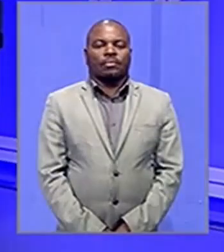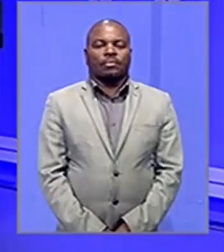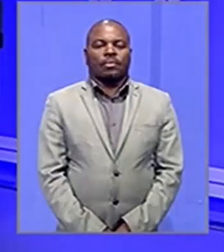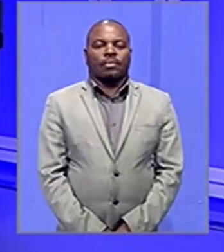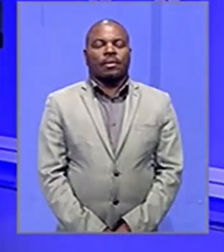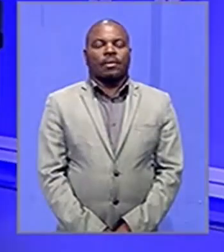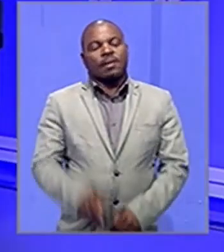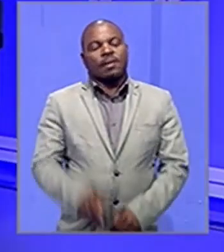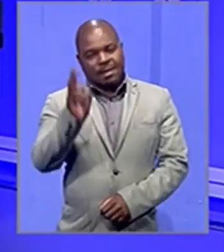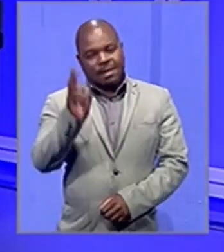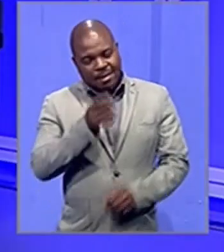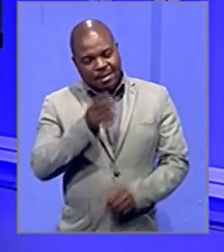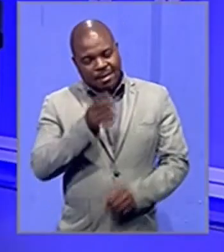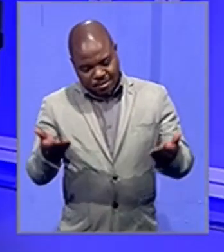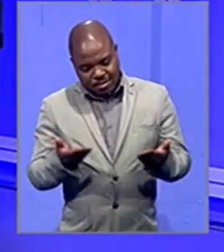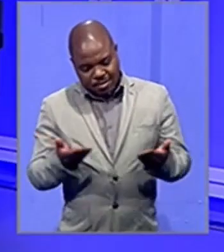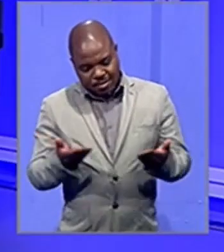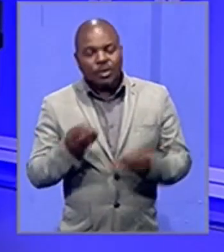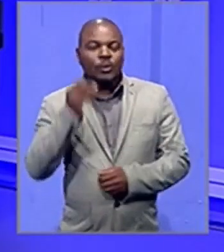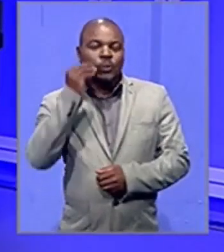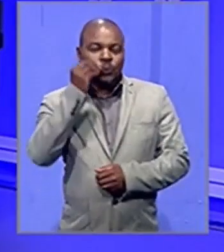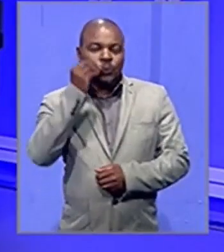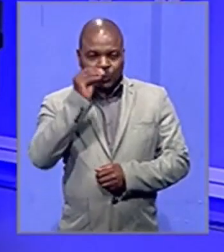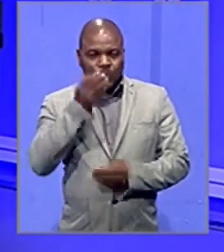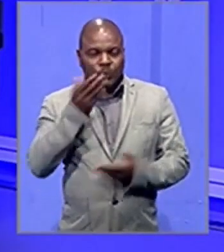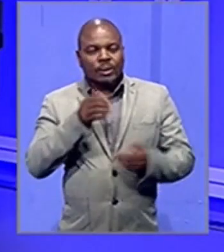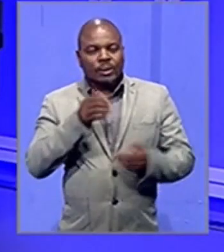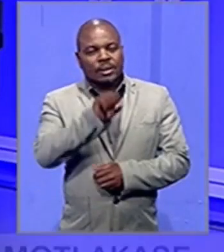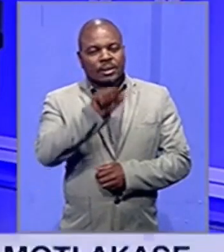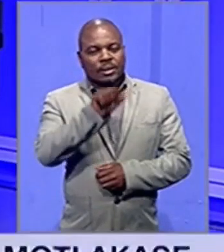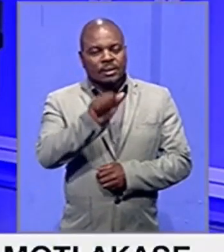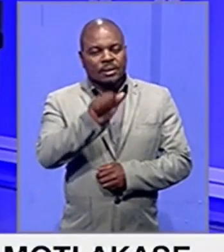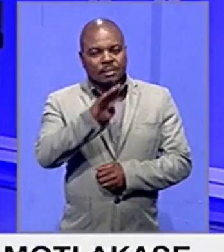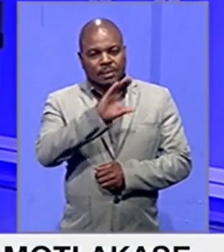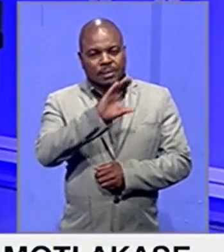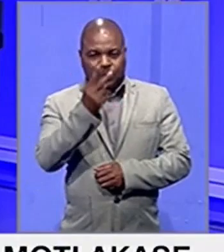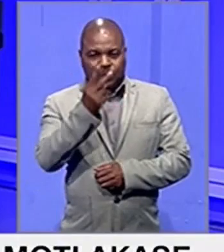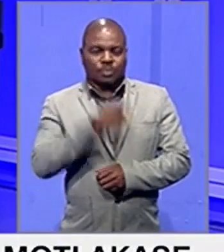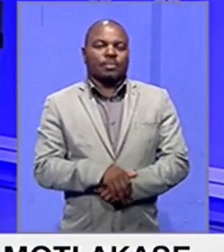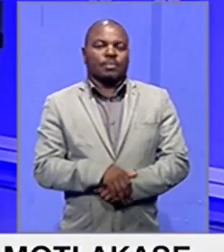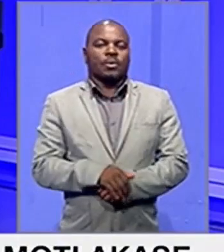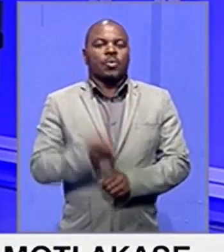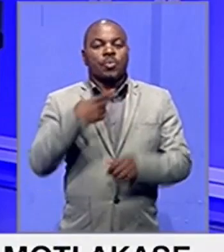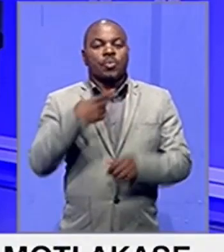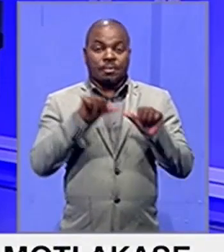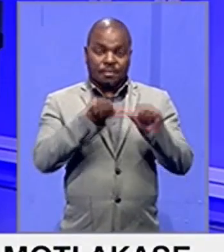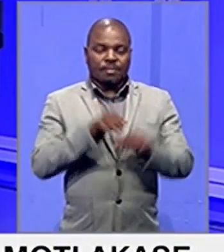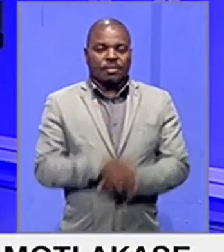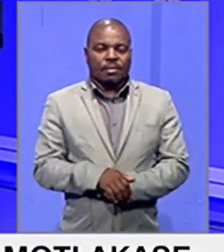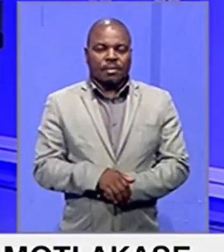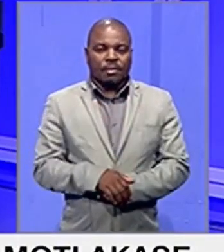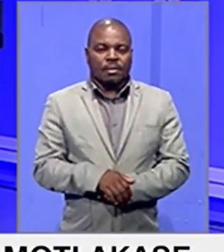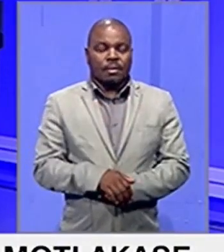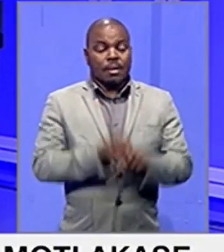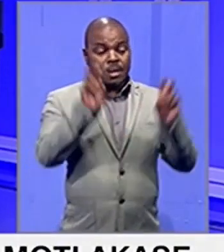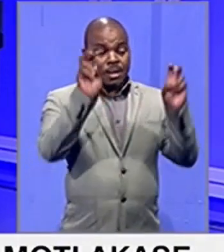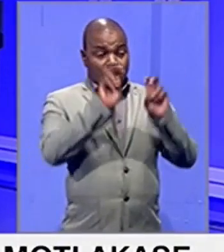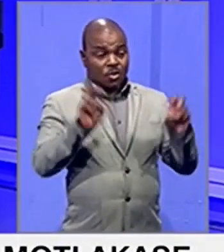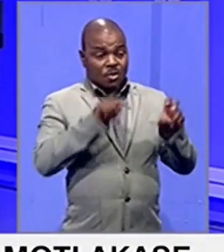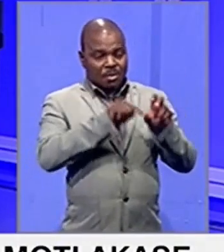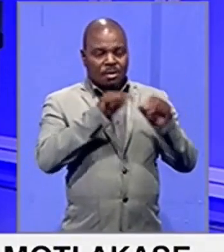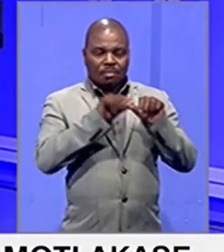Mui re boela go amoela gasonyana ya ditaba tsa Sesotho ho SABC 2. Re tswela pele ka ditaba tse re nakong ena eo Eskom e ntseng e tswela pele ka